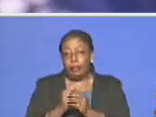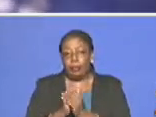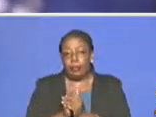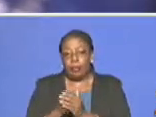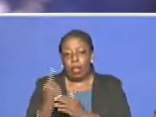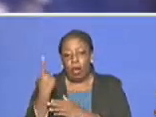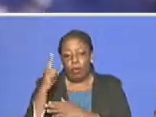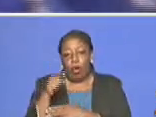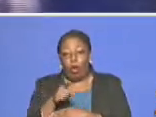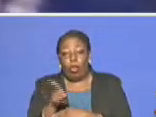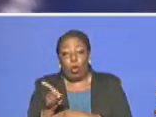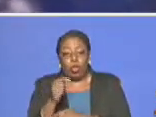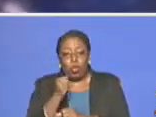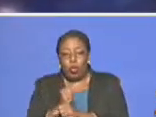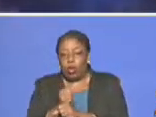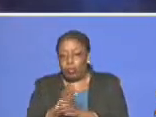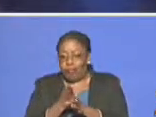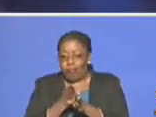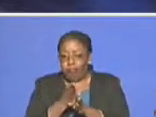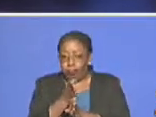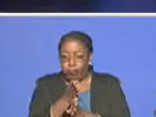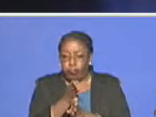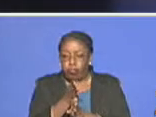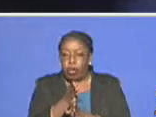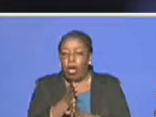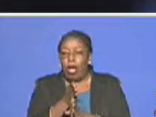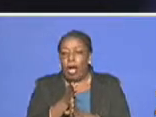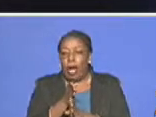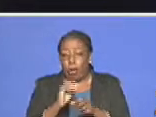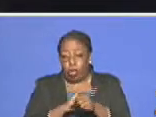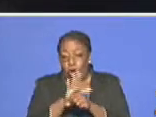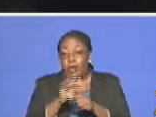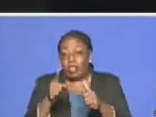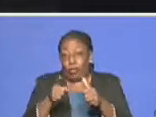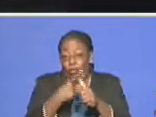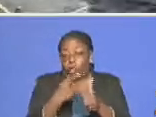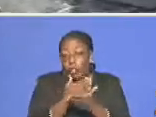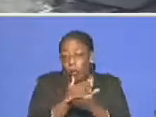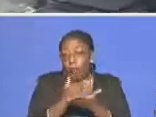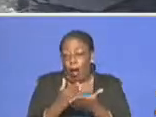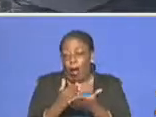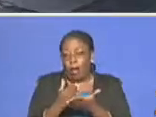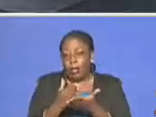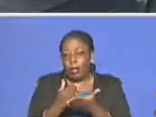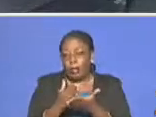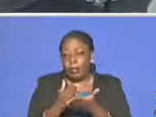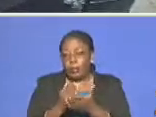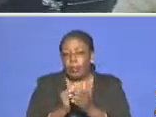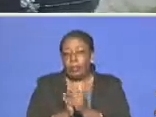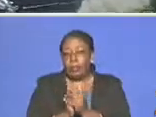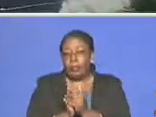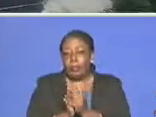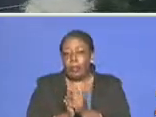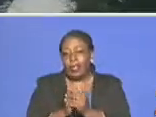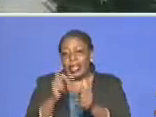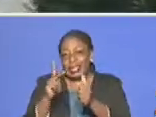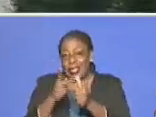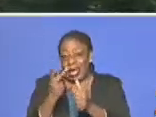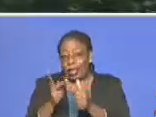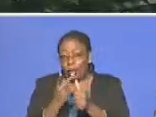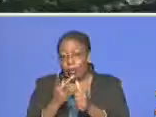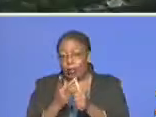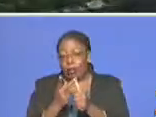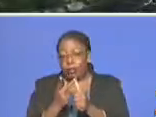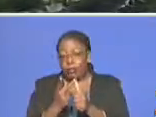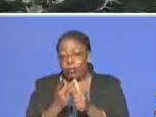For those who would work directly with COVID during the first wave, we've since had a second wave, and the thinking was that